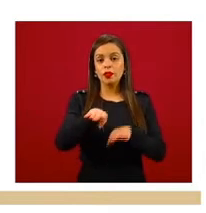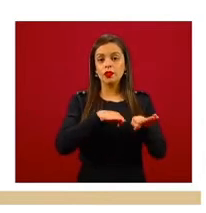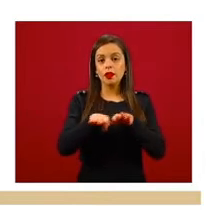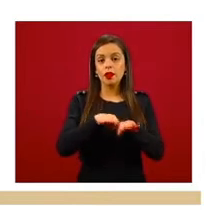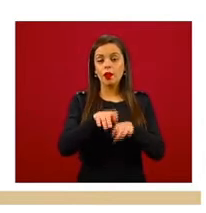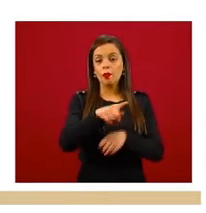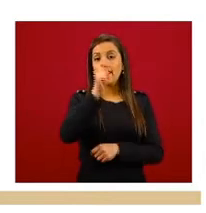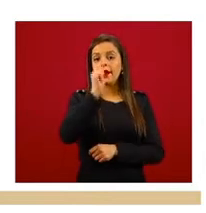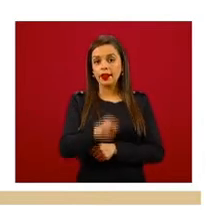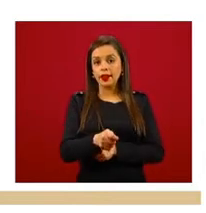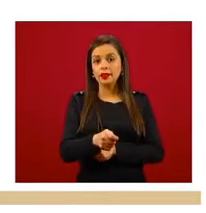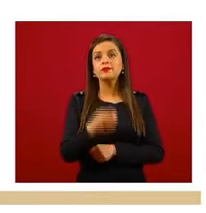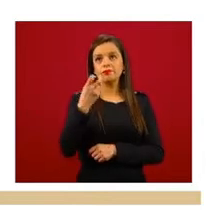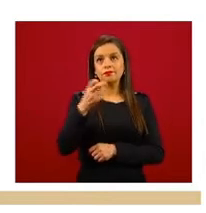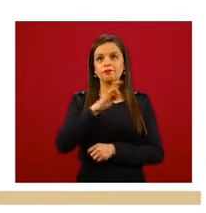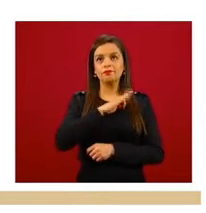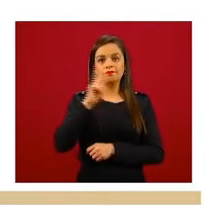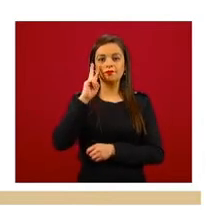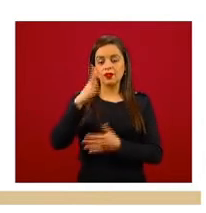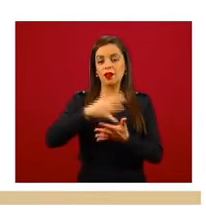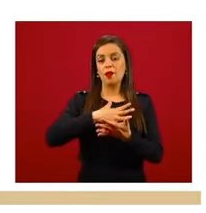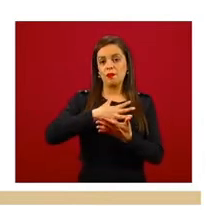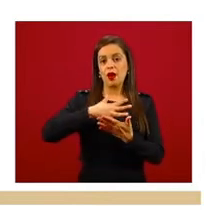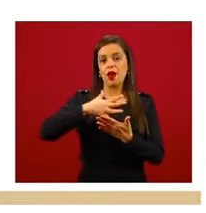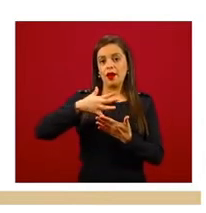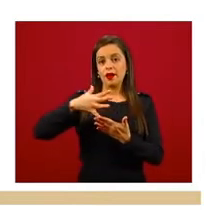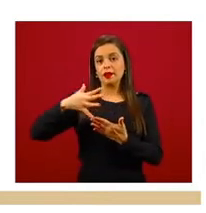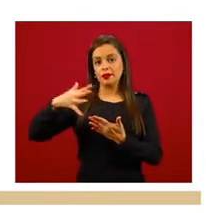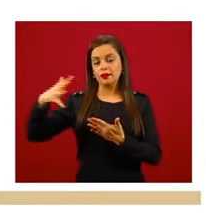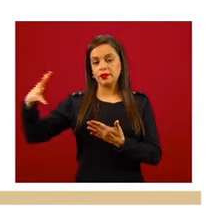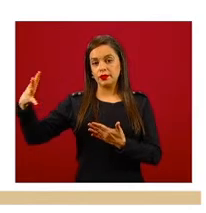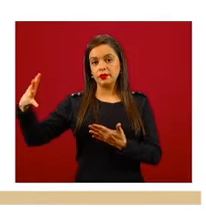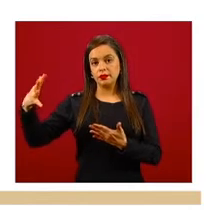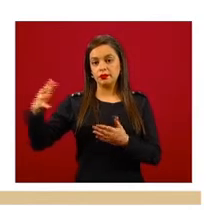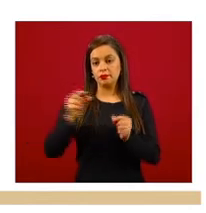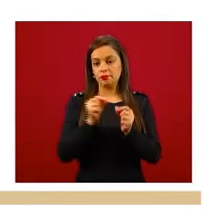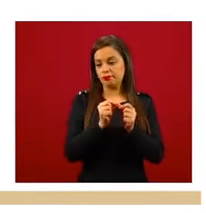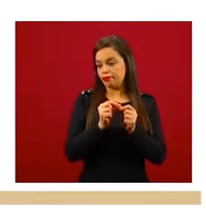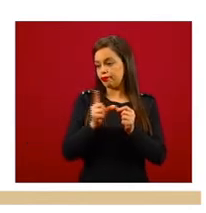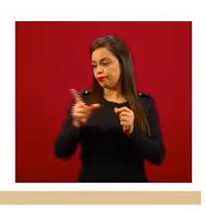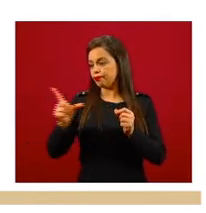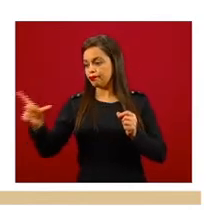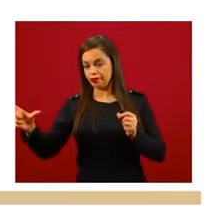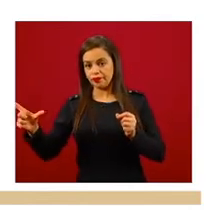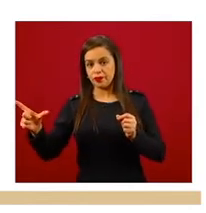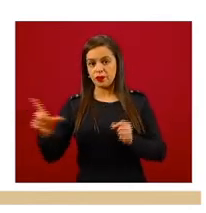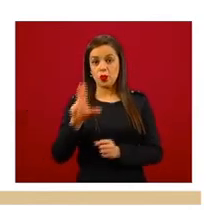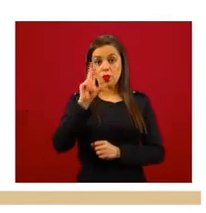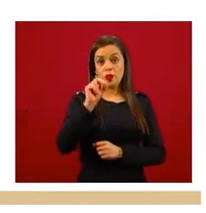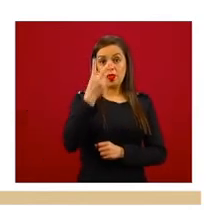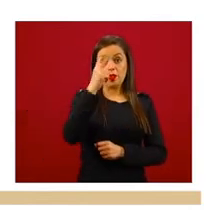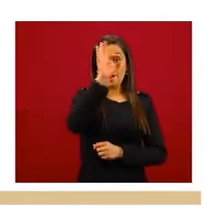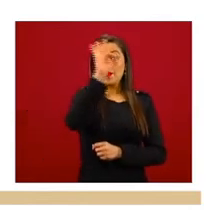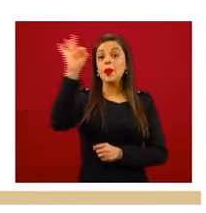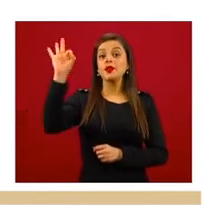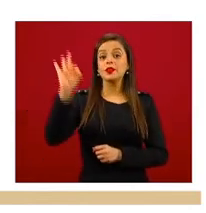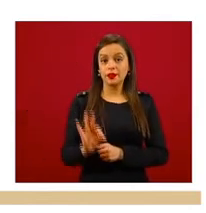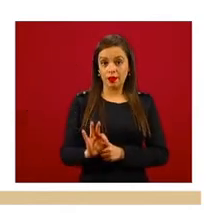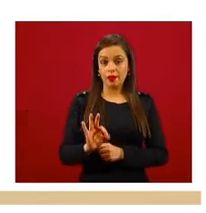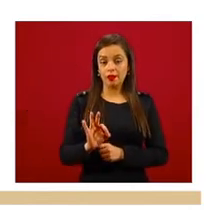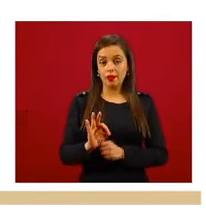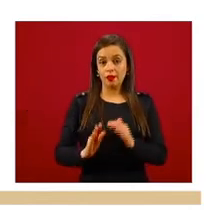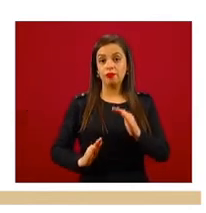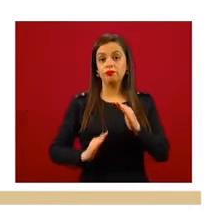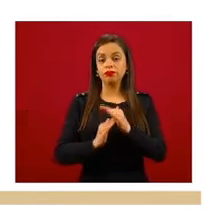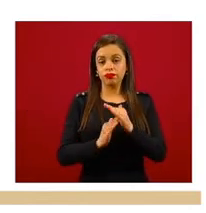see the performance that we're doing based on their job. And here you can